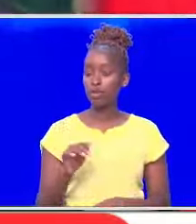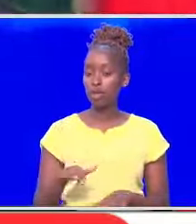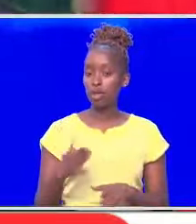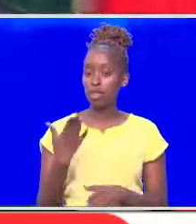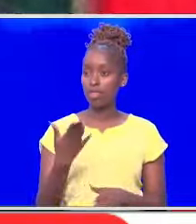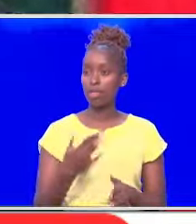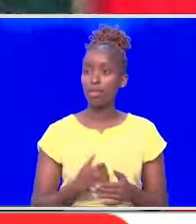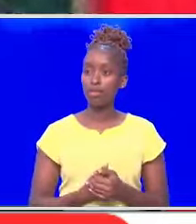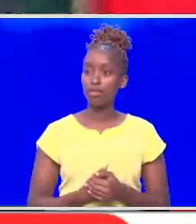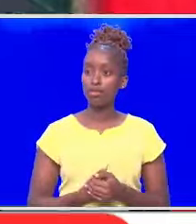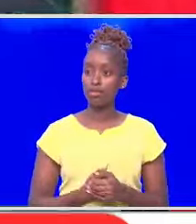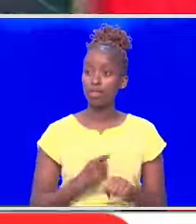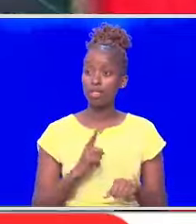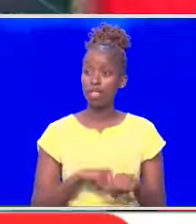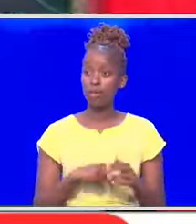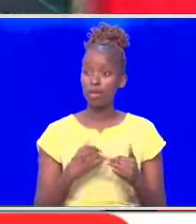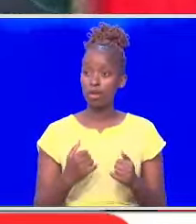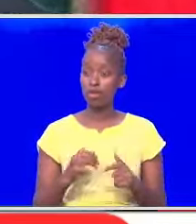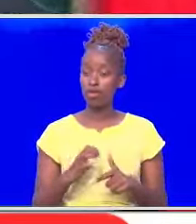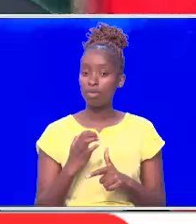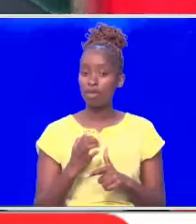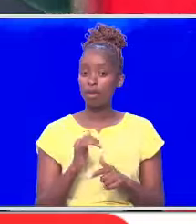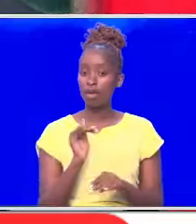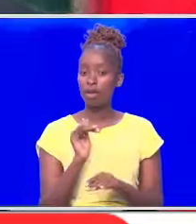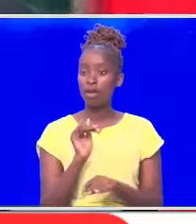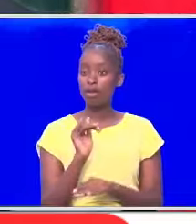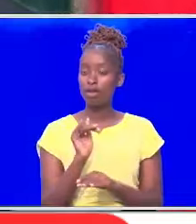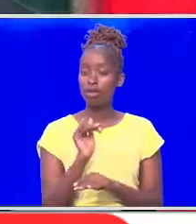masaa, hata mimi naomba Mungu tu amfungafunge,